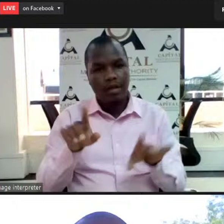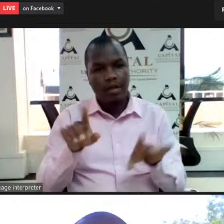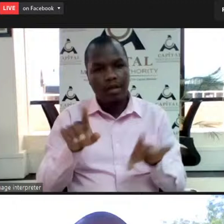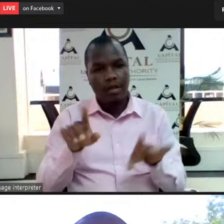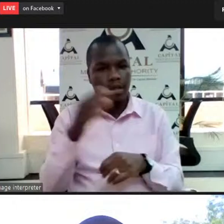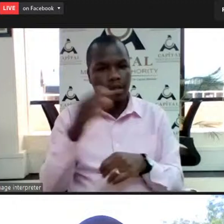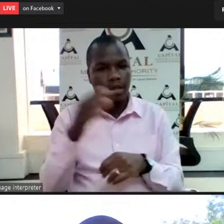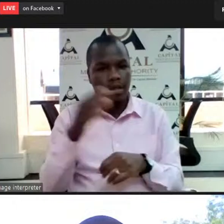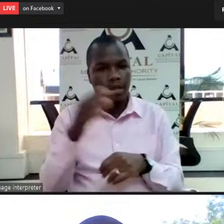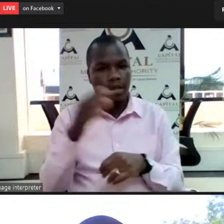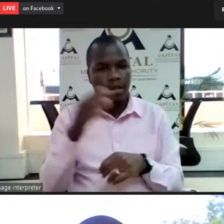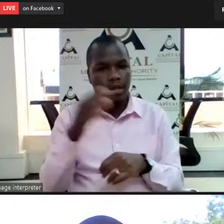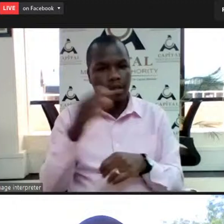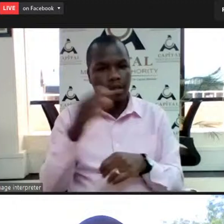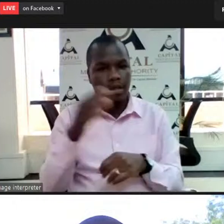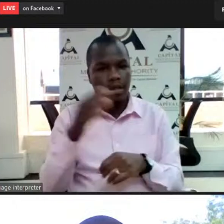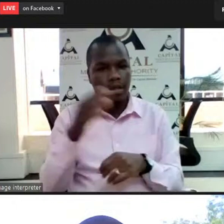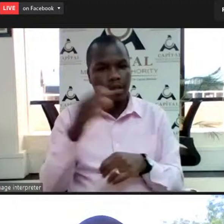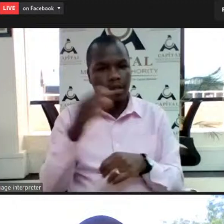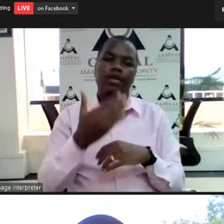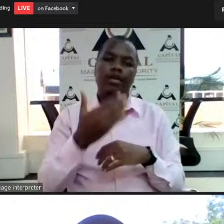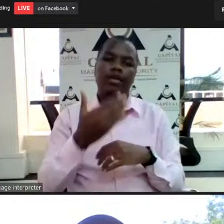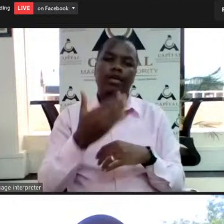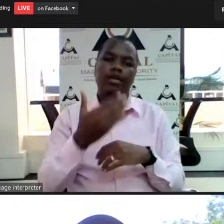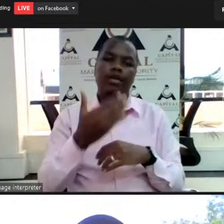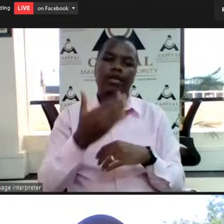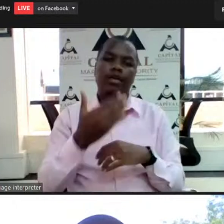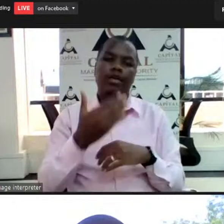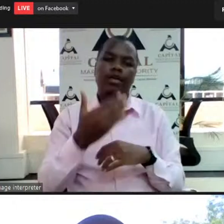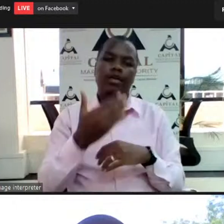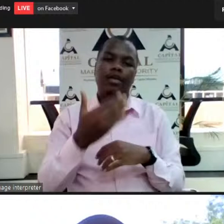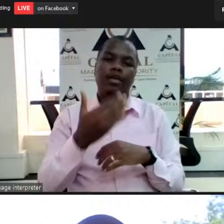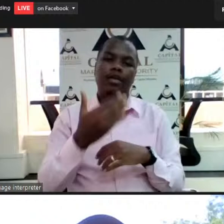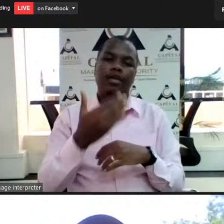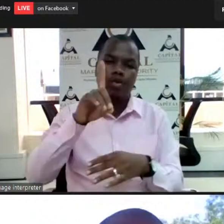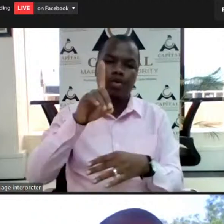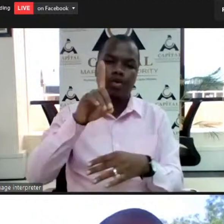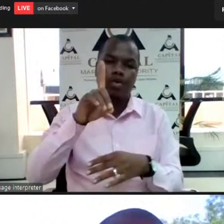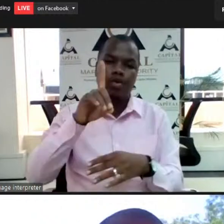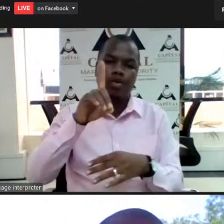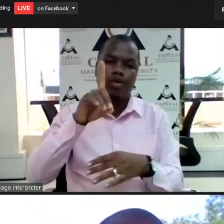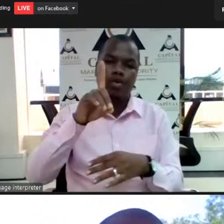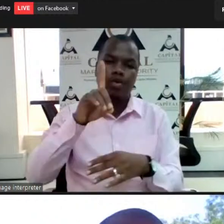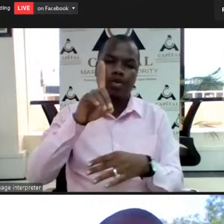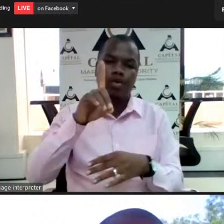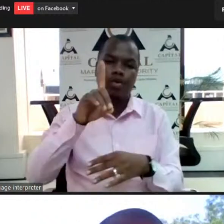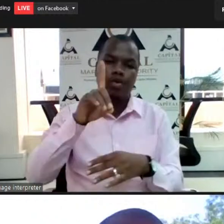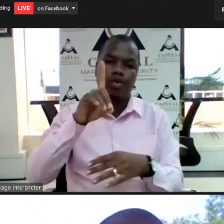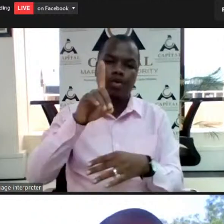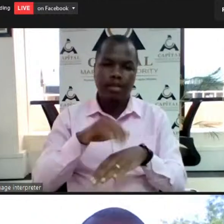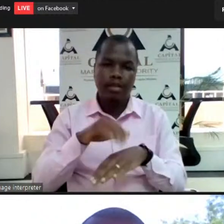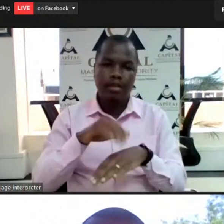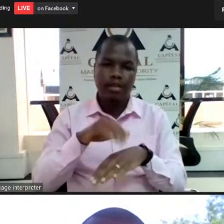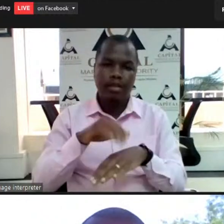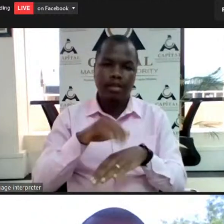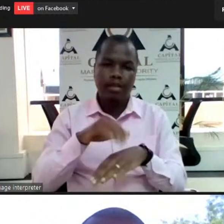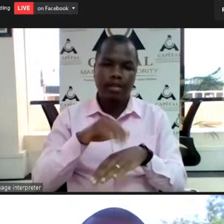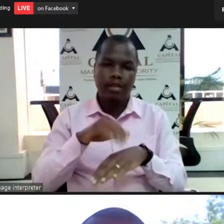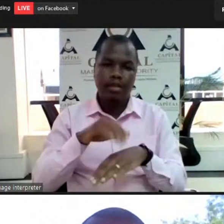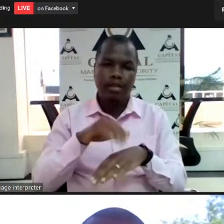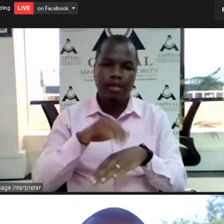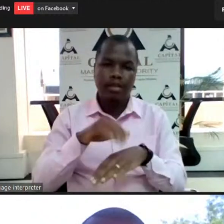and your retirement. Thank you. Thank you very much. And thanks, Kanye and Wycliffe and the rest of the team at CMA for this